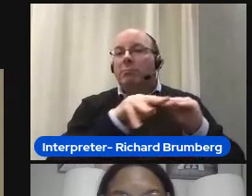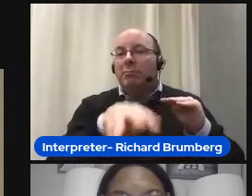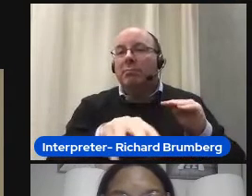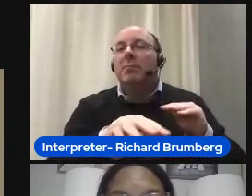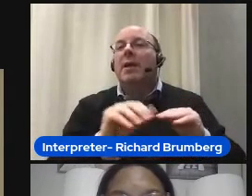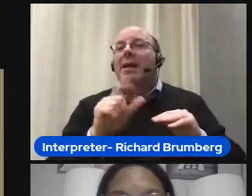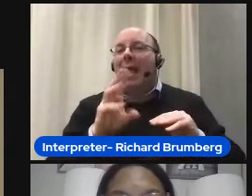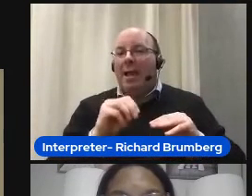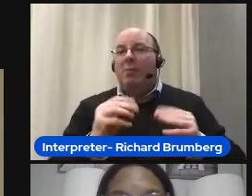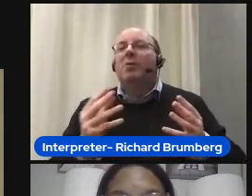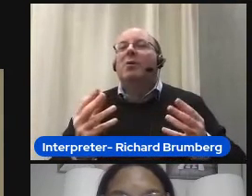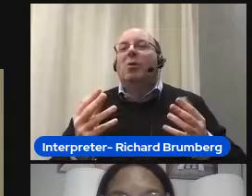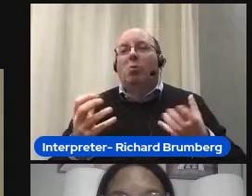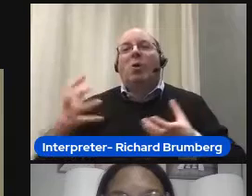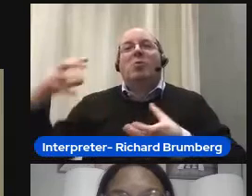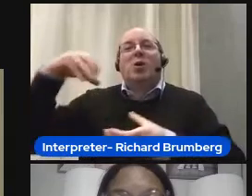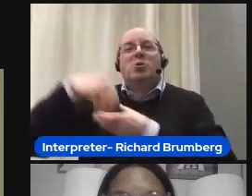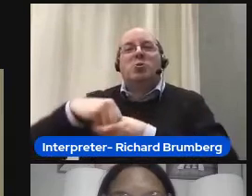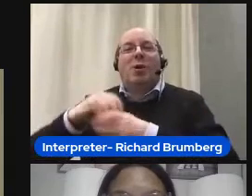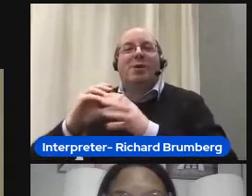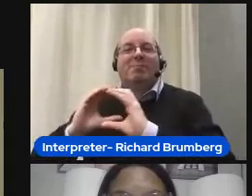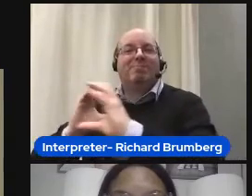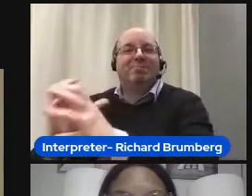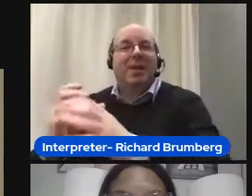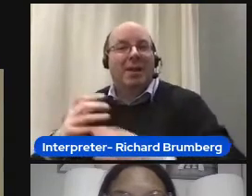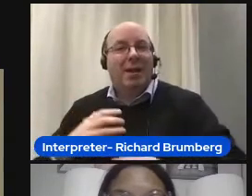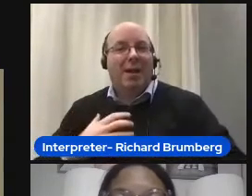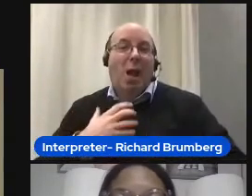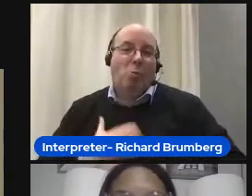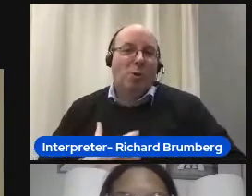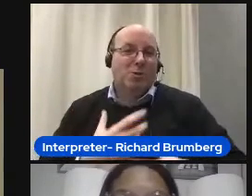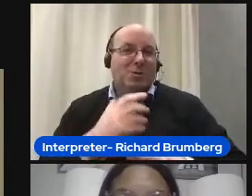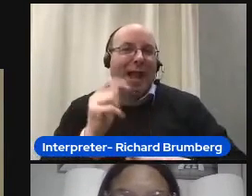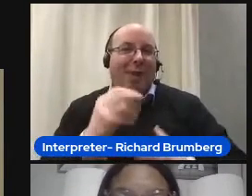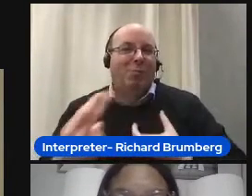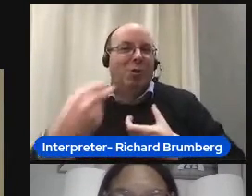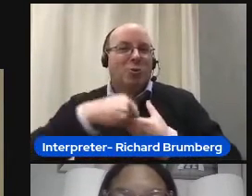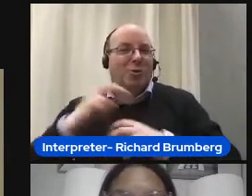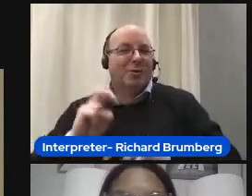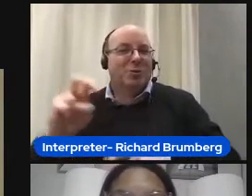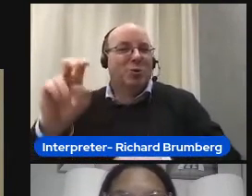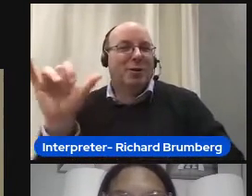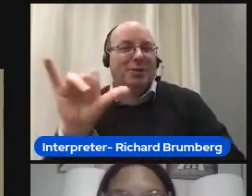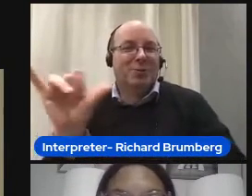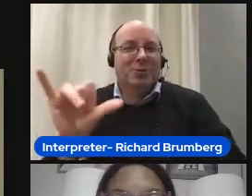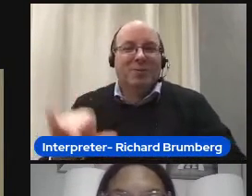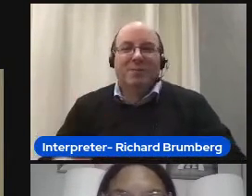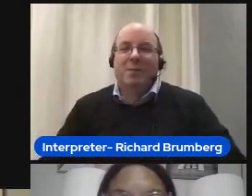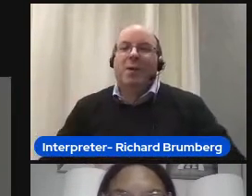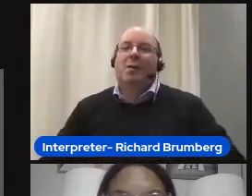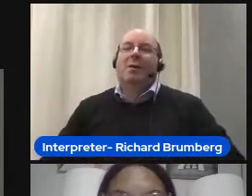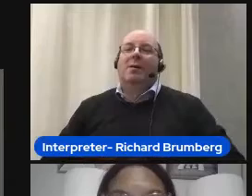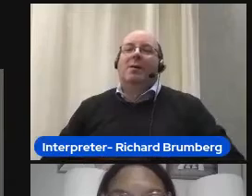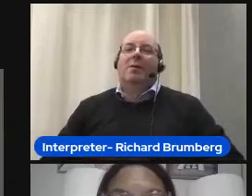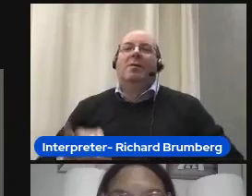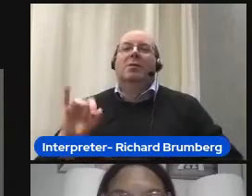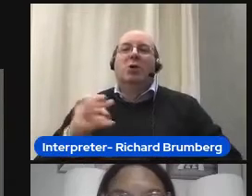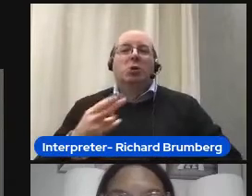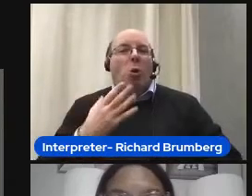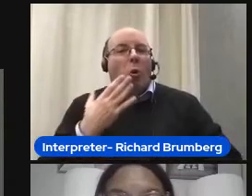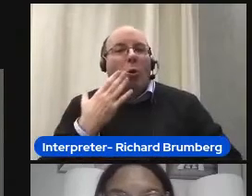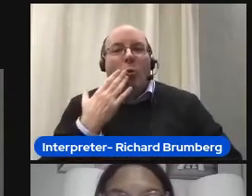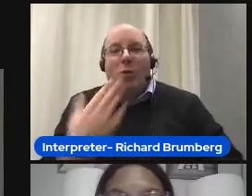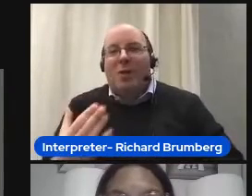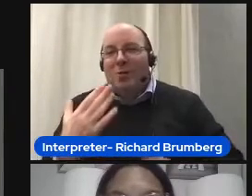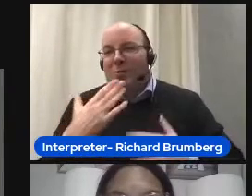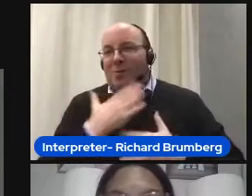Adam would have liked to have been on the bus, and I would have liked to have seen Adam on the bus. Yes. I so appreciate that, Billy. And I